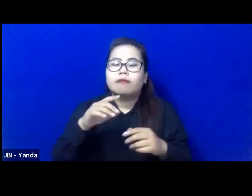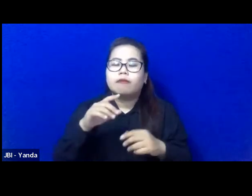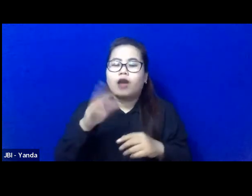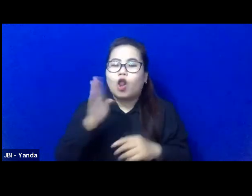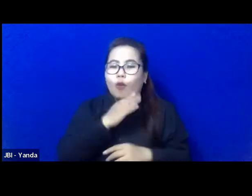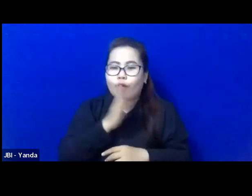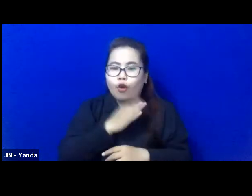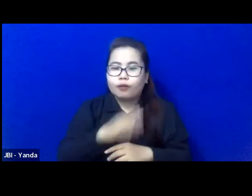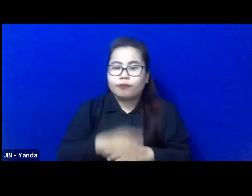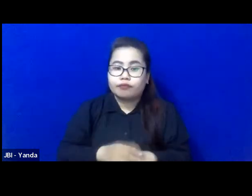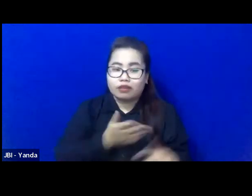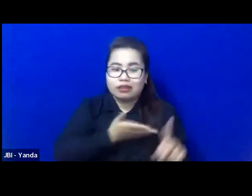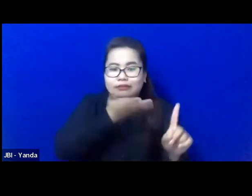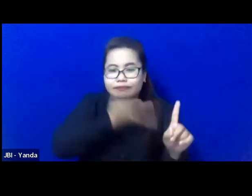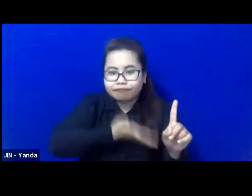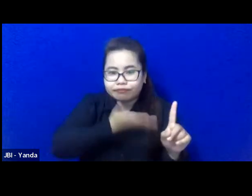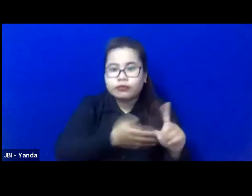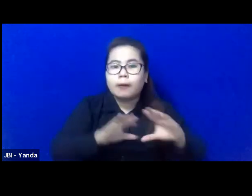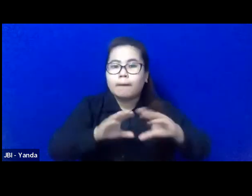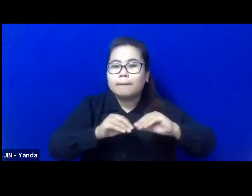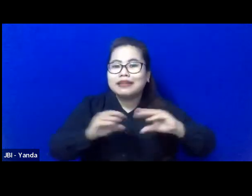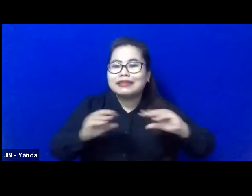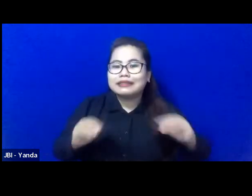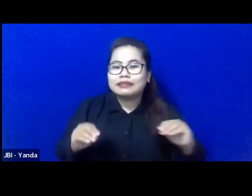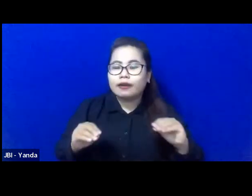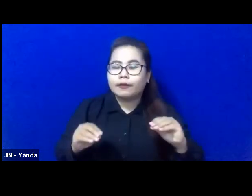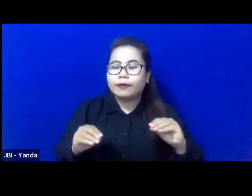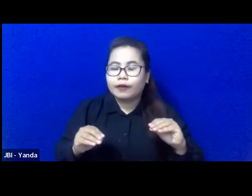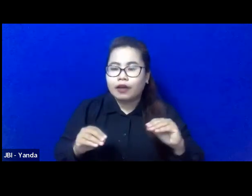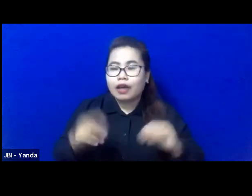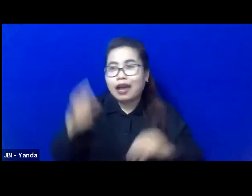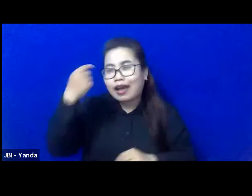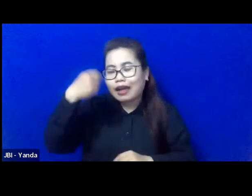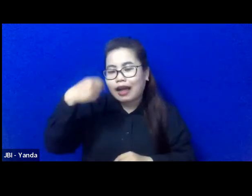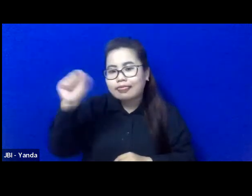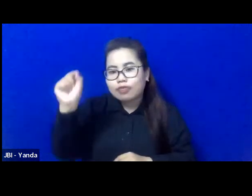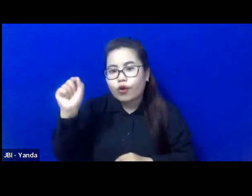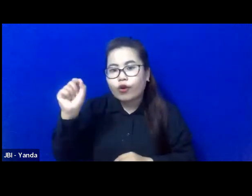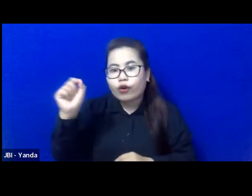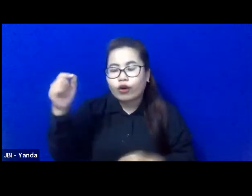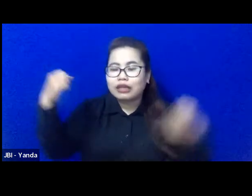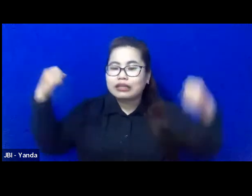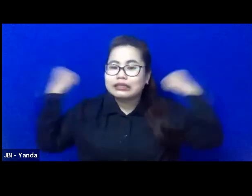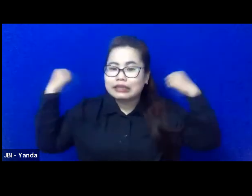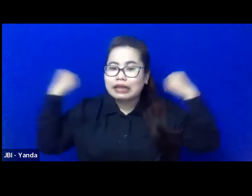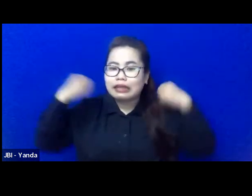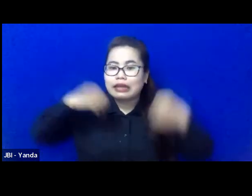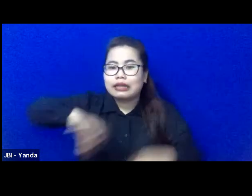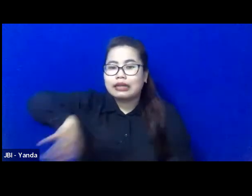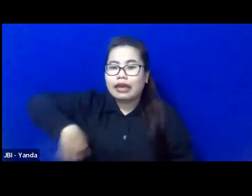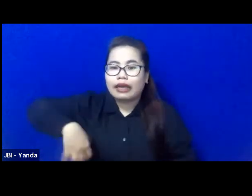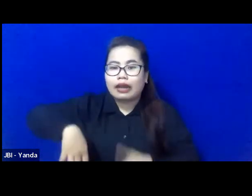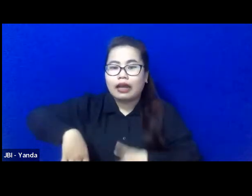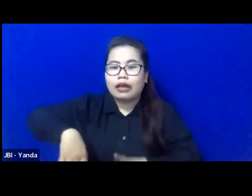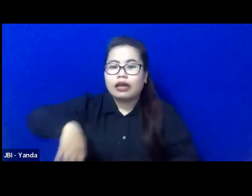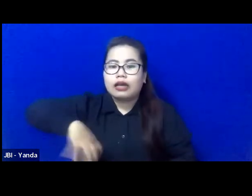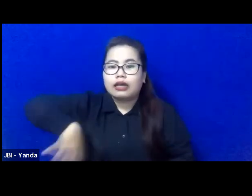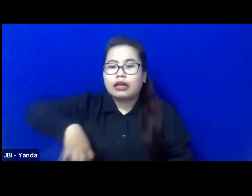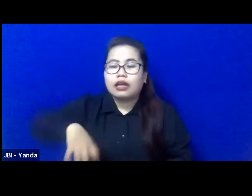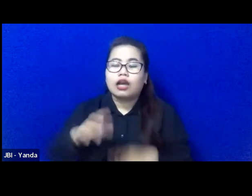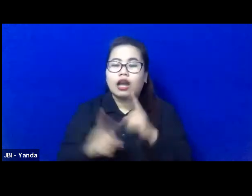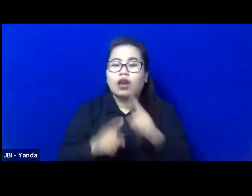the local health offices, part of the government office. So the question from Pak Romi is,